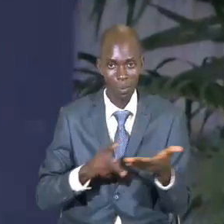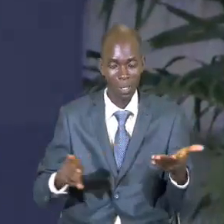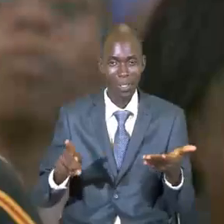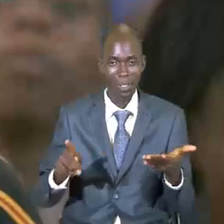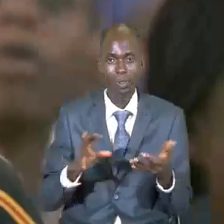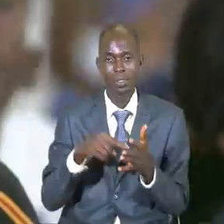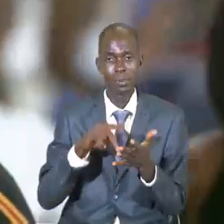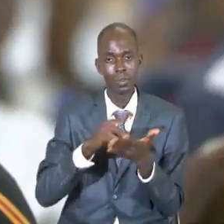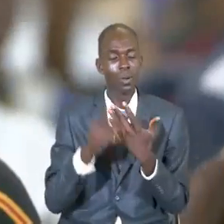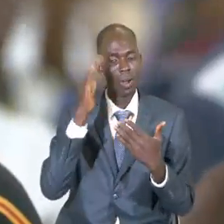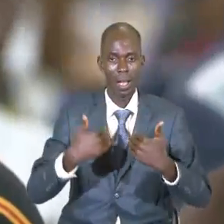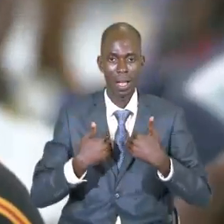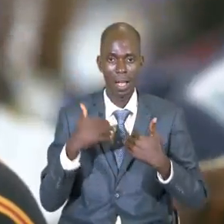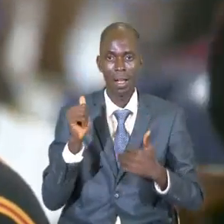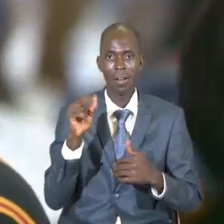life.